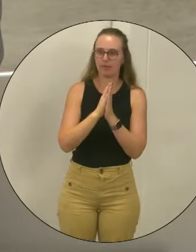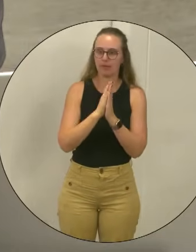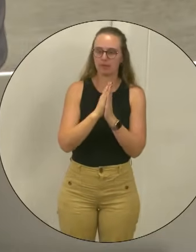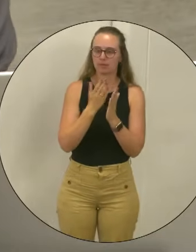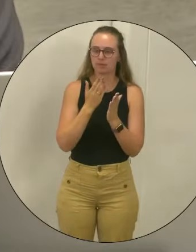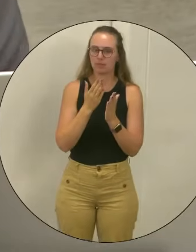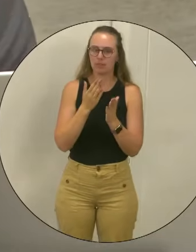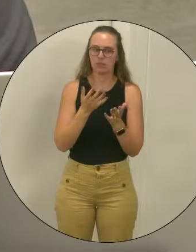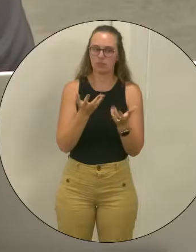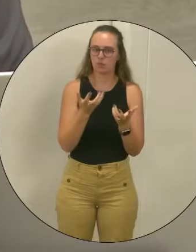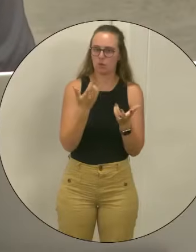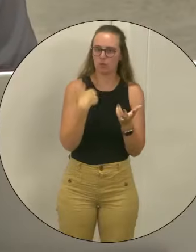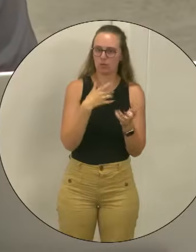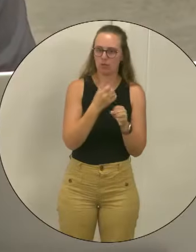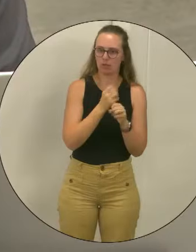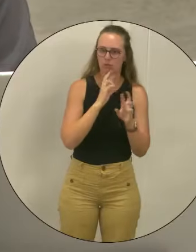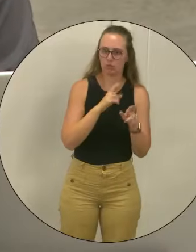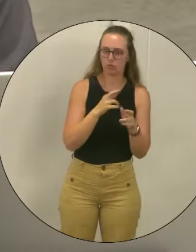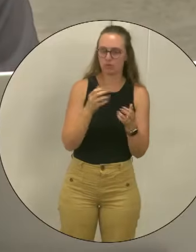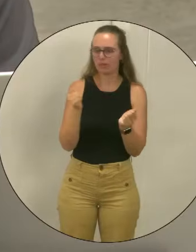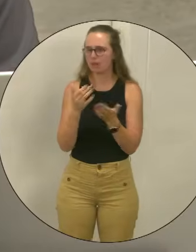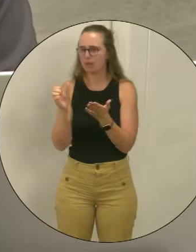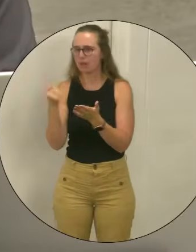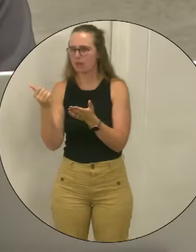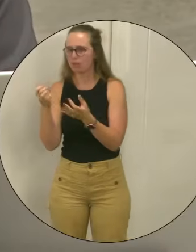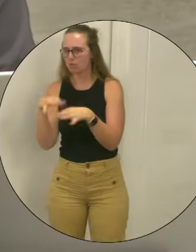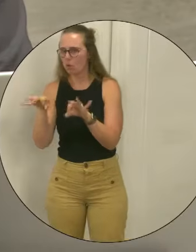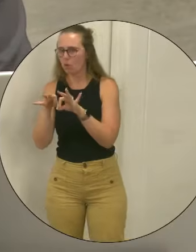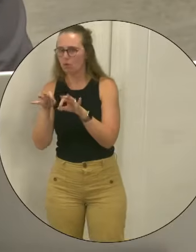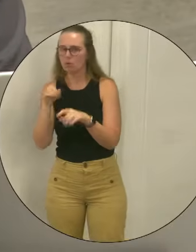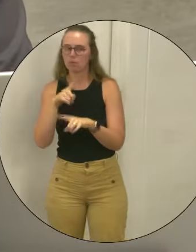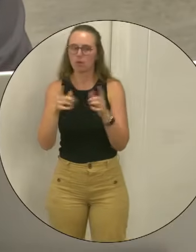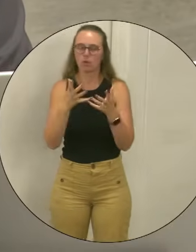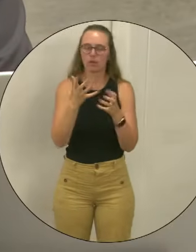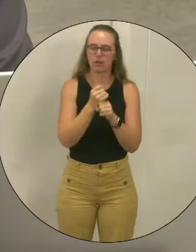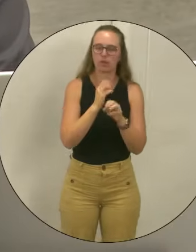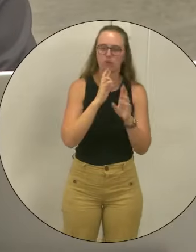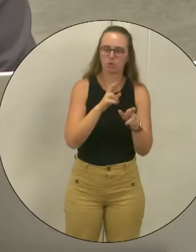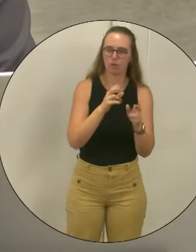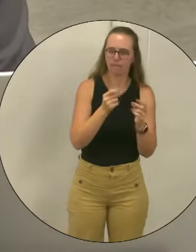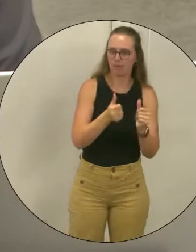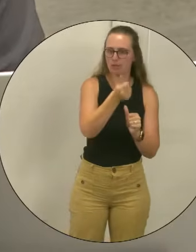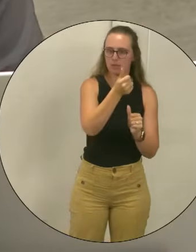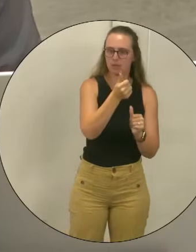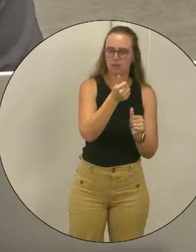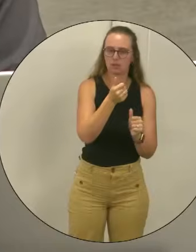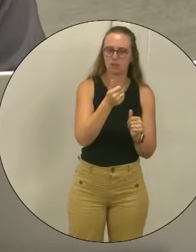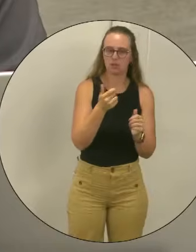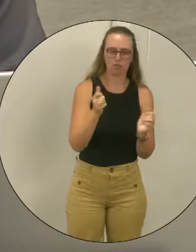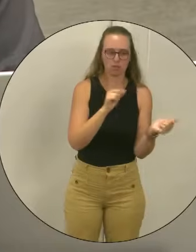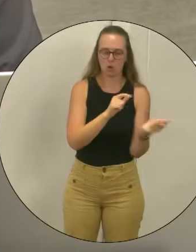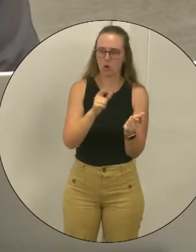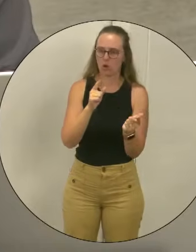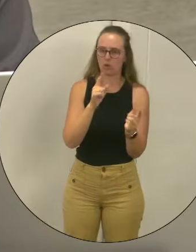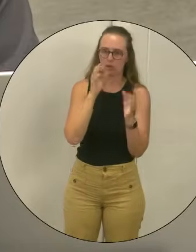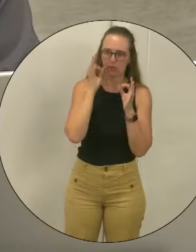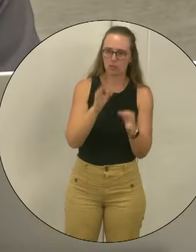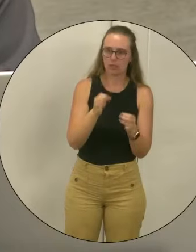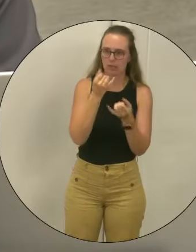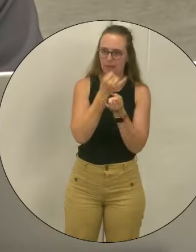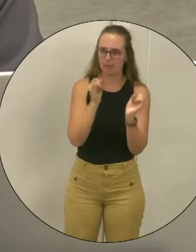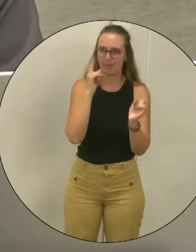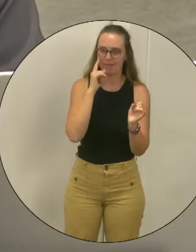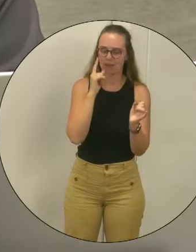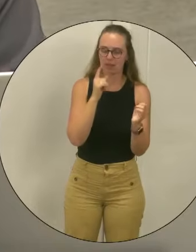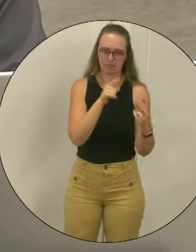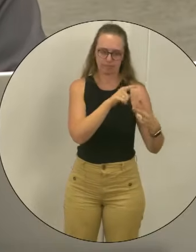us the results. The rest of the things are important, but if the thing that's going to get us the results the fastest and that we all agreed on independently, I think it's the